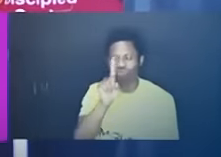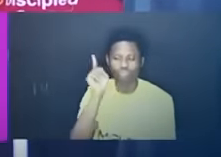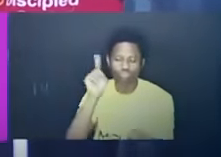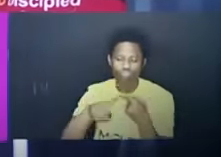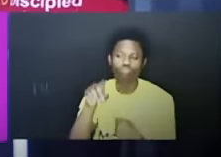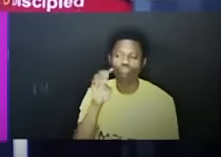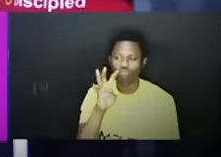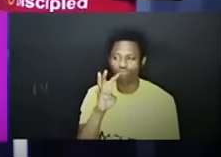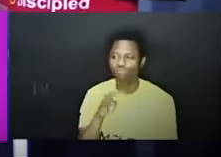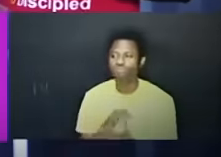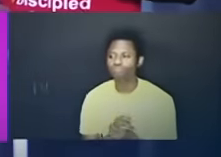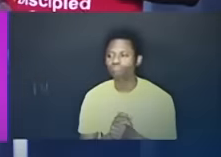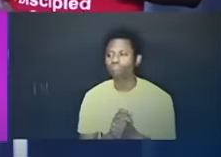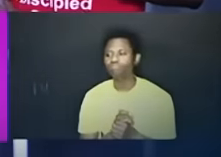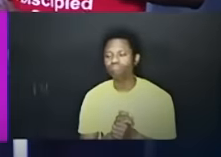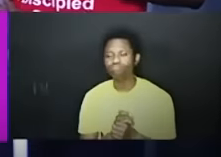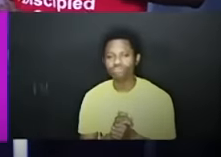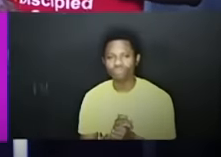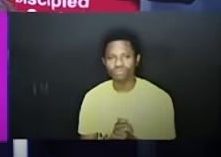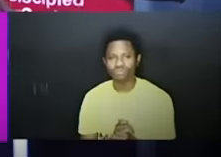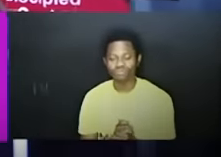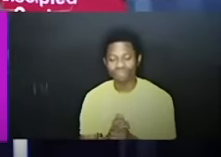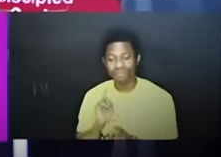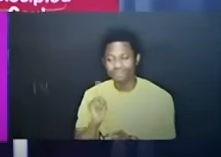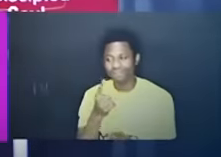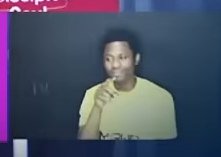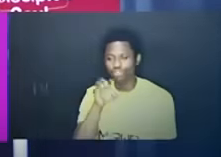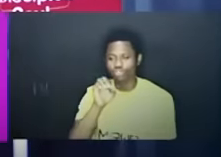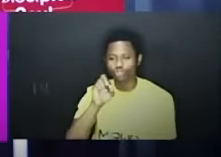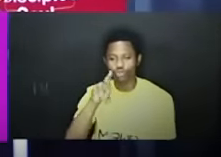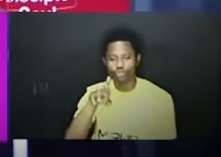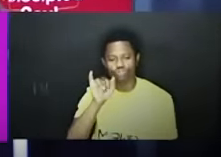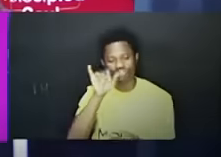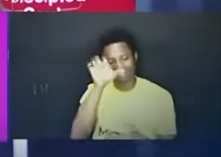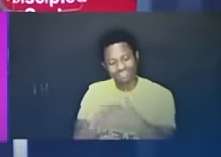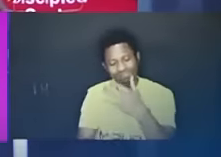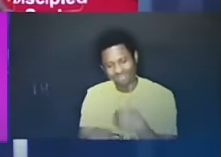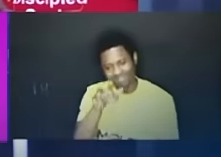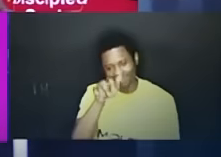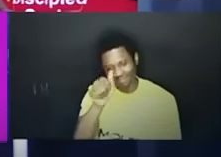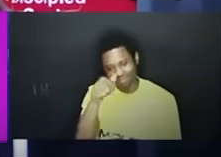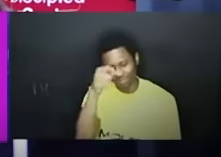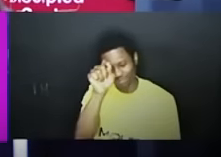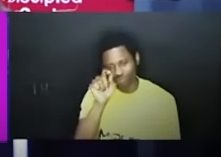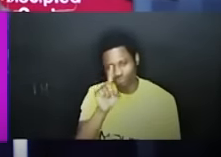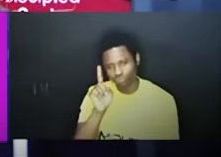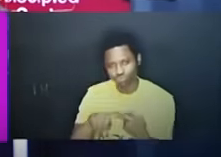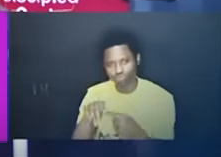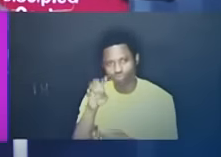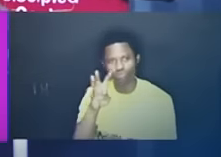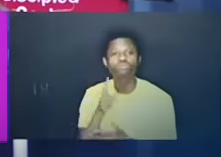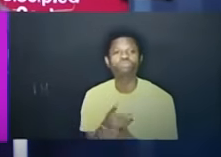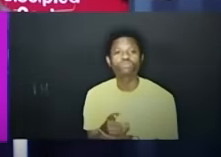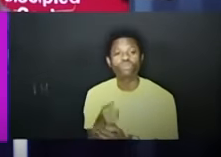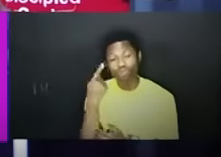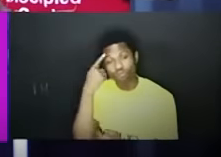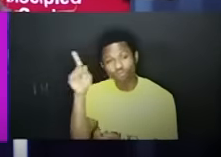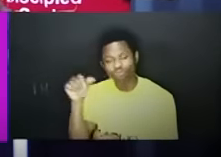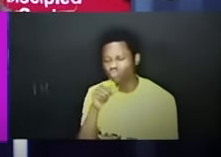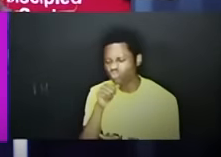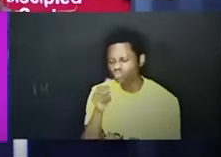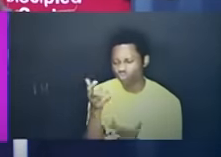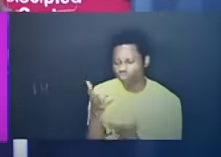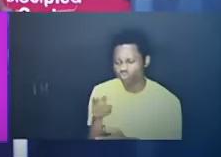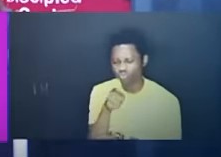1 Corinthians 10:1-4. 1 Corinthians 10, verse 1 to 4. For I do not want you to